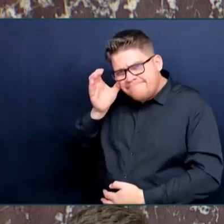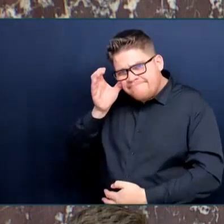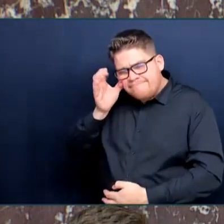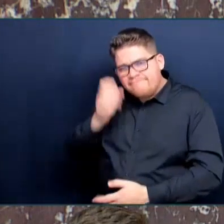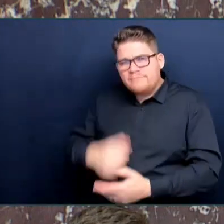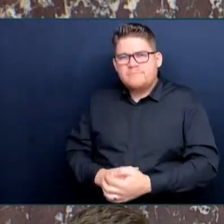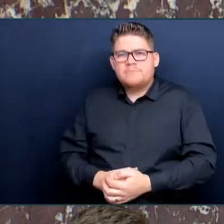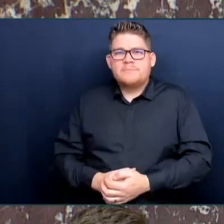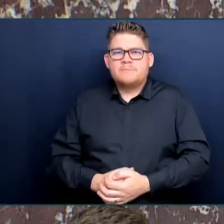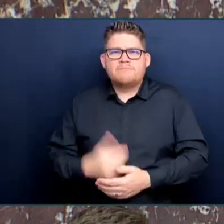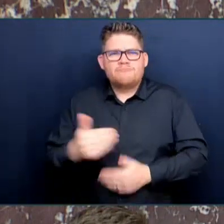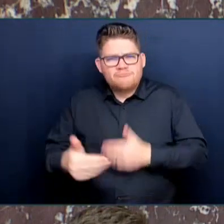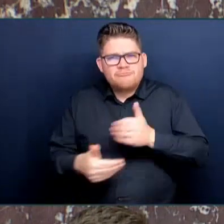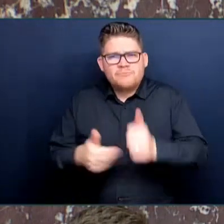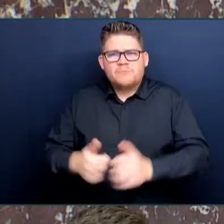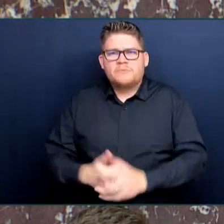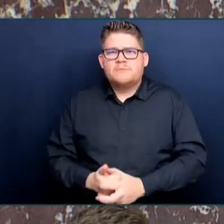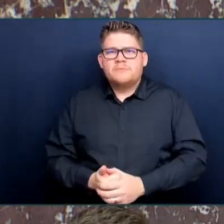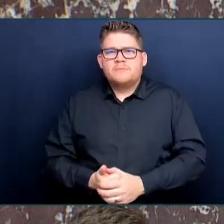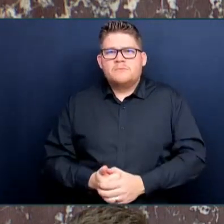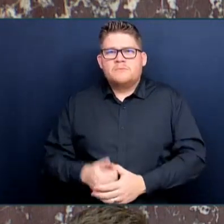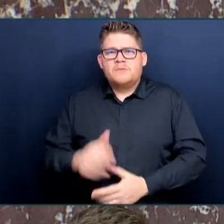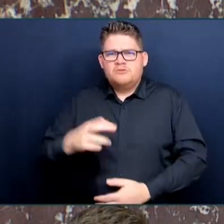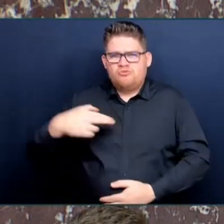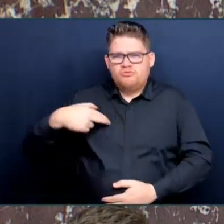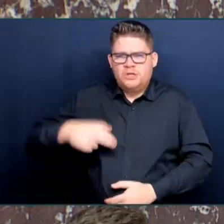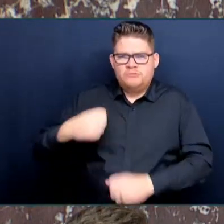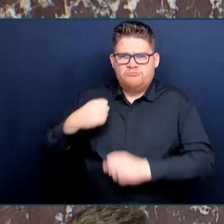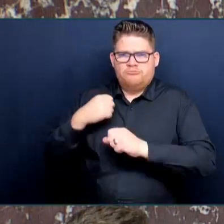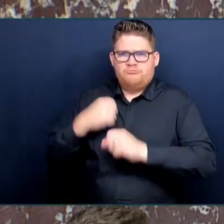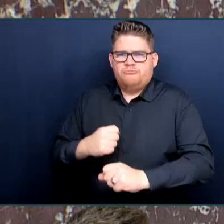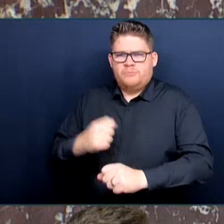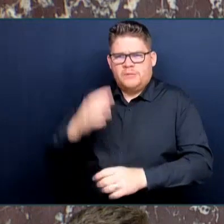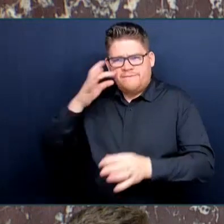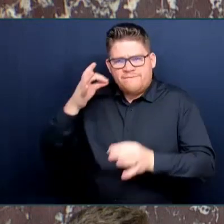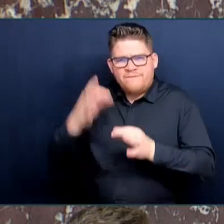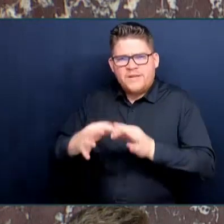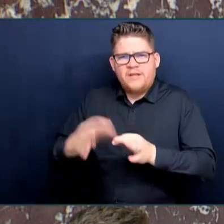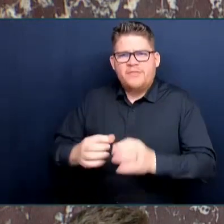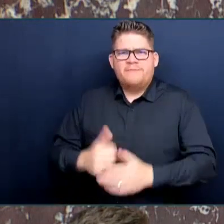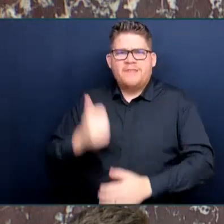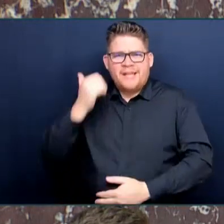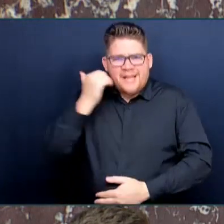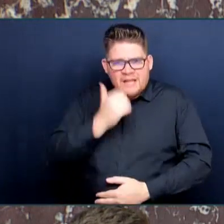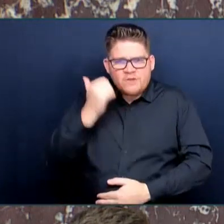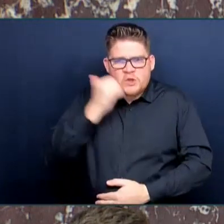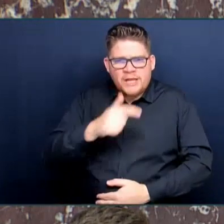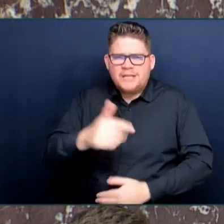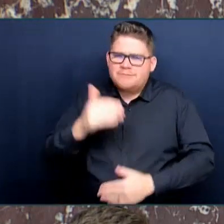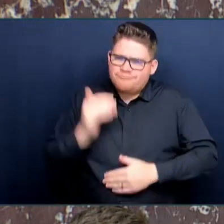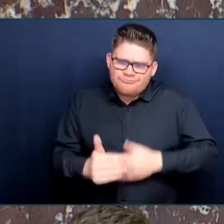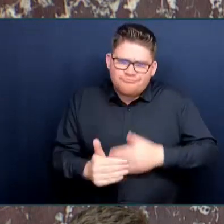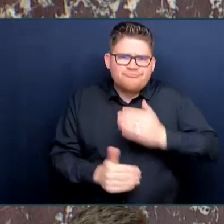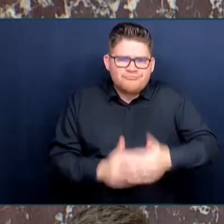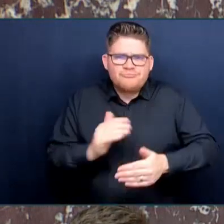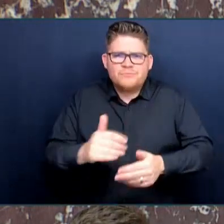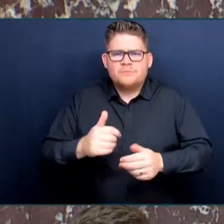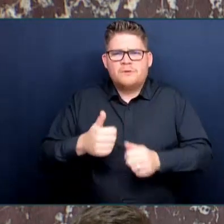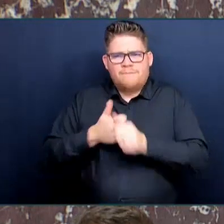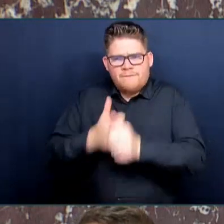the same way in terms of that. So on behalf of the broader Kamloops community and this chamber,